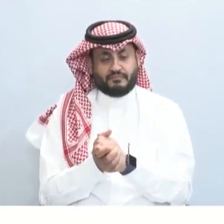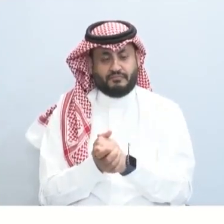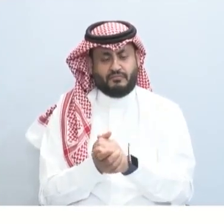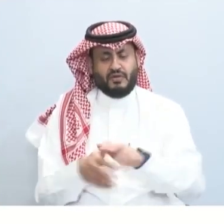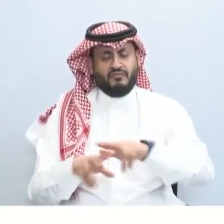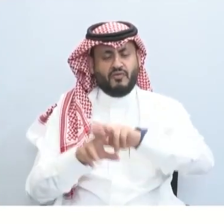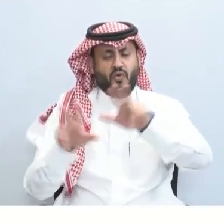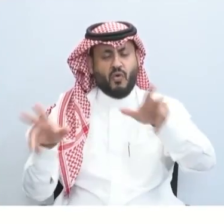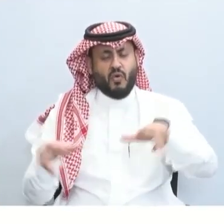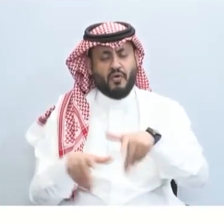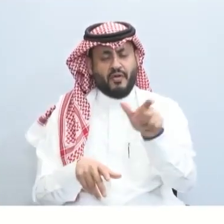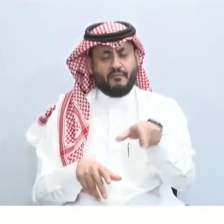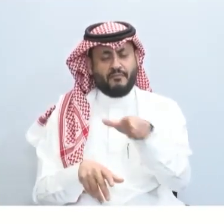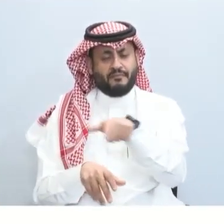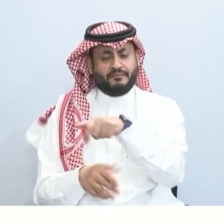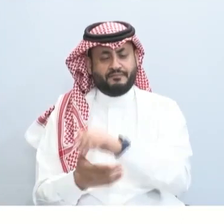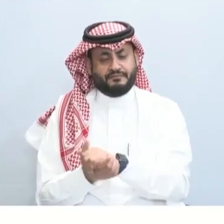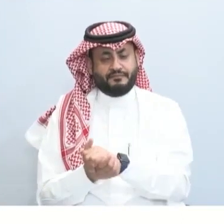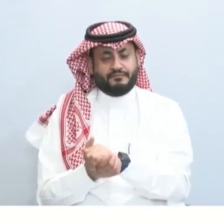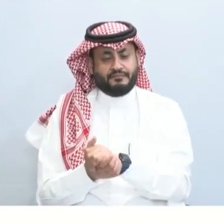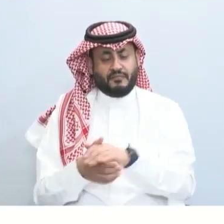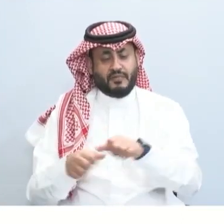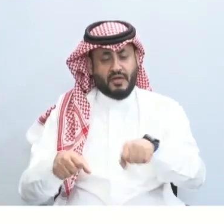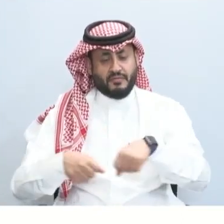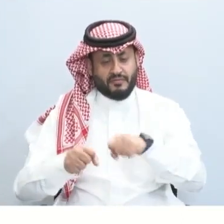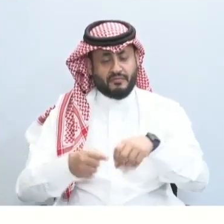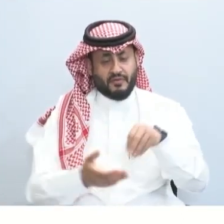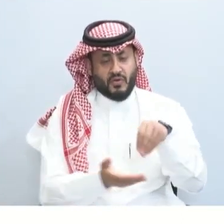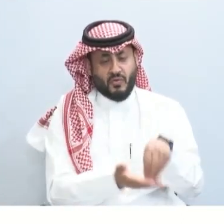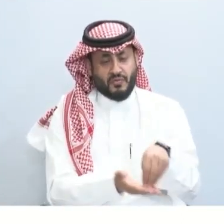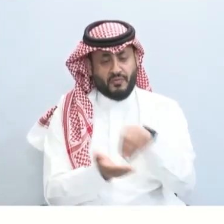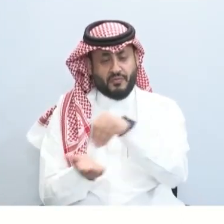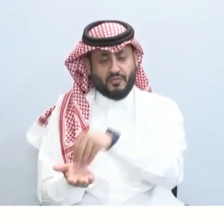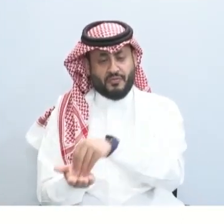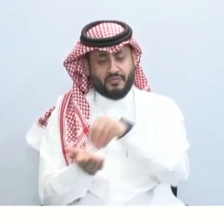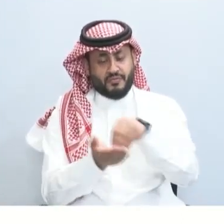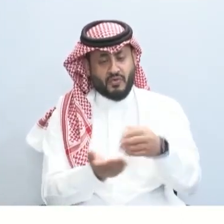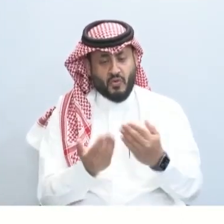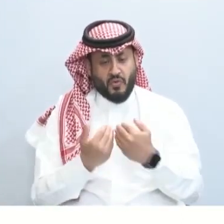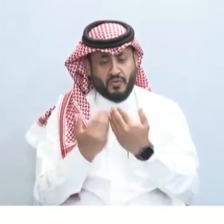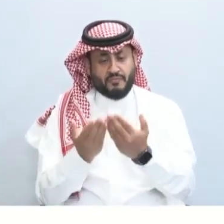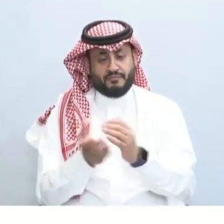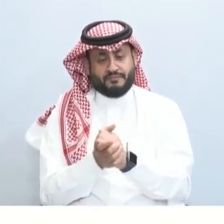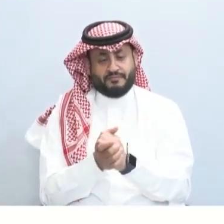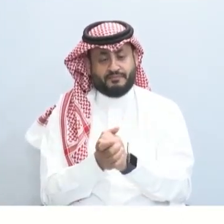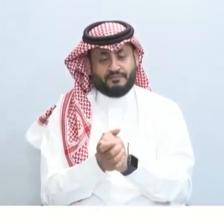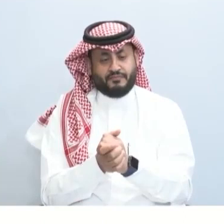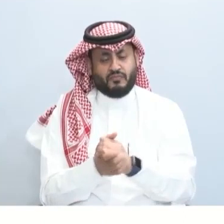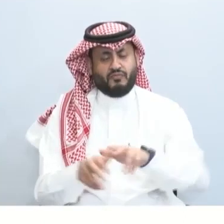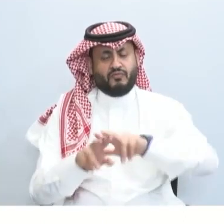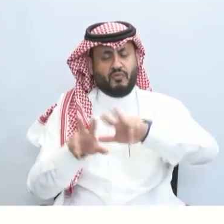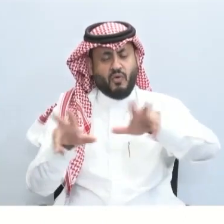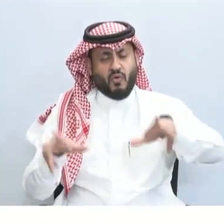For all the population, the ships will come and go